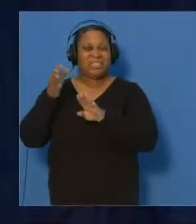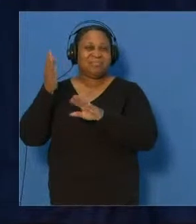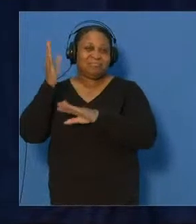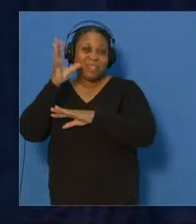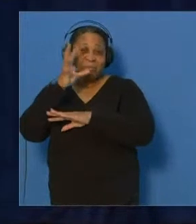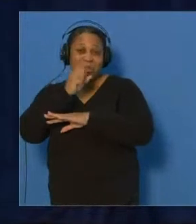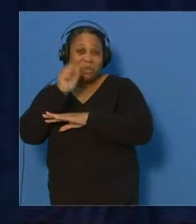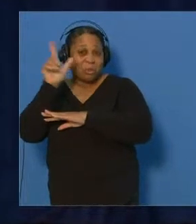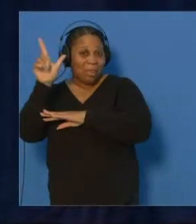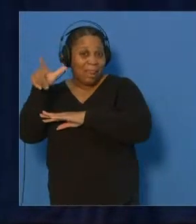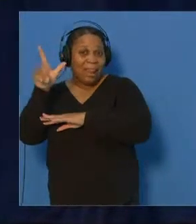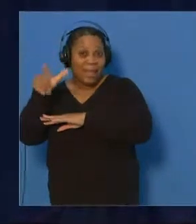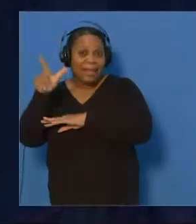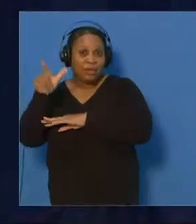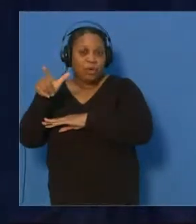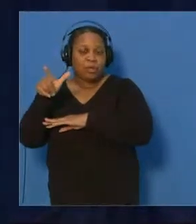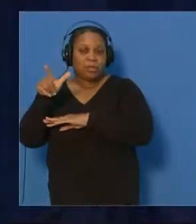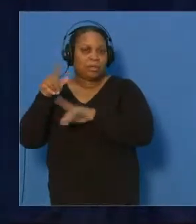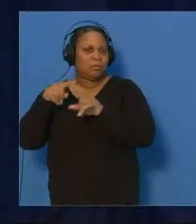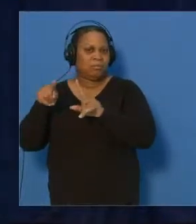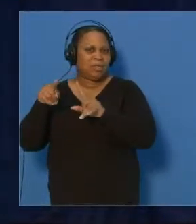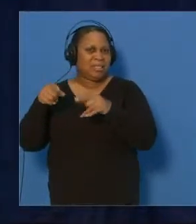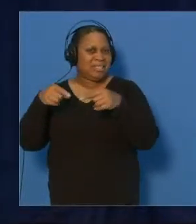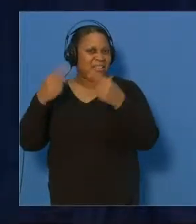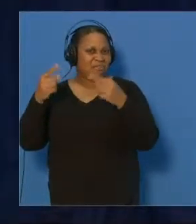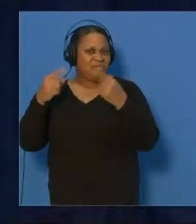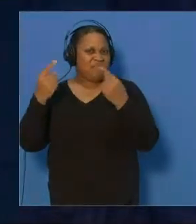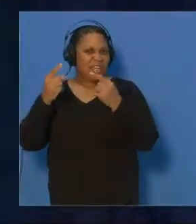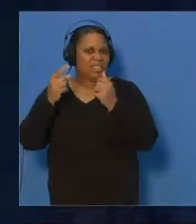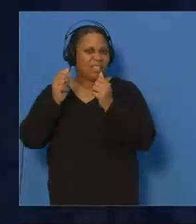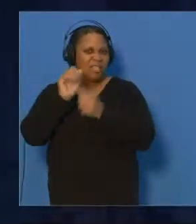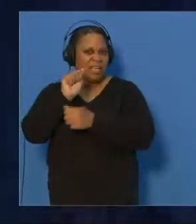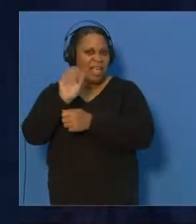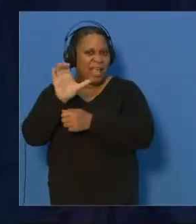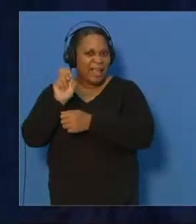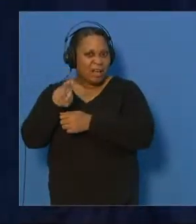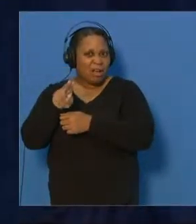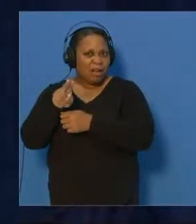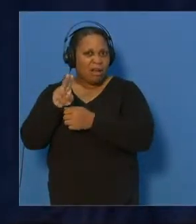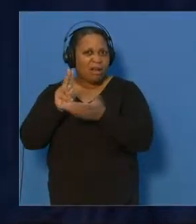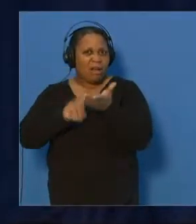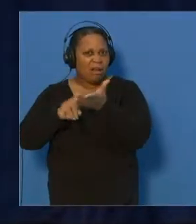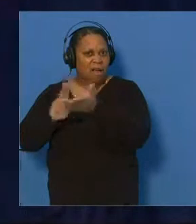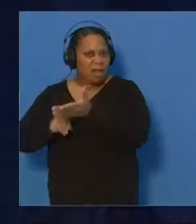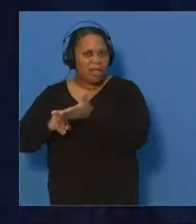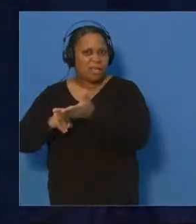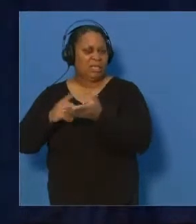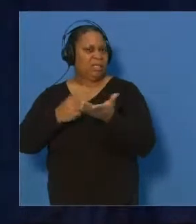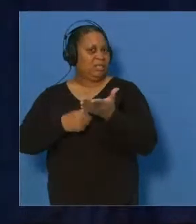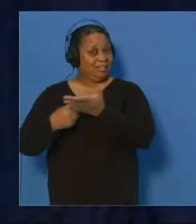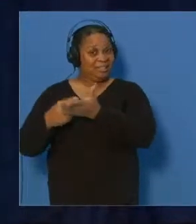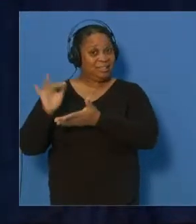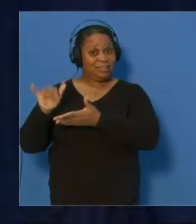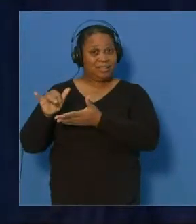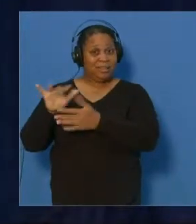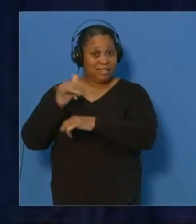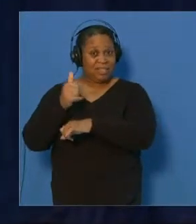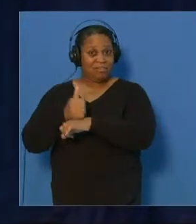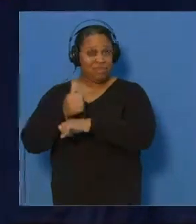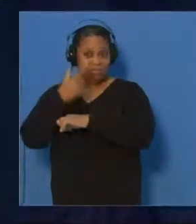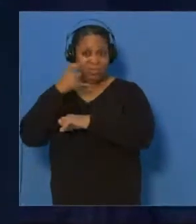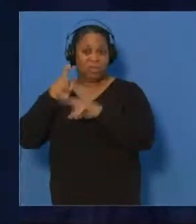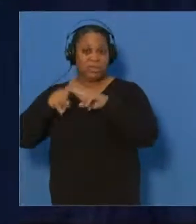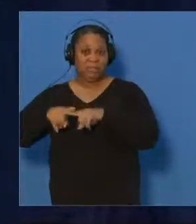be much later than we anticipated. Has this affected our deal with ACON? Can you speak with that whole airport arrangement that, as I say, is contingent on